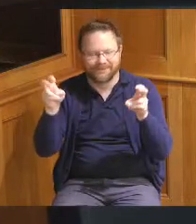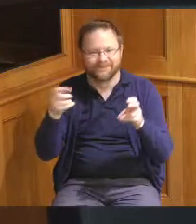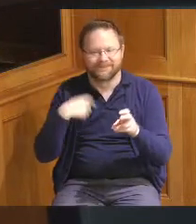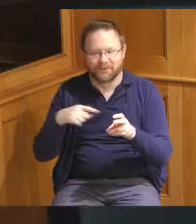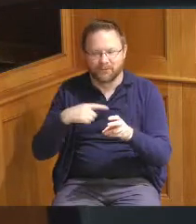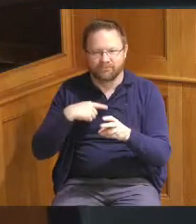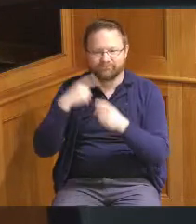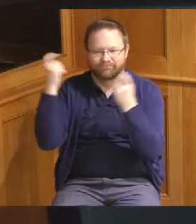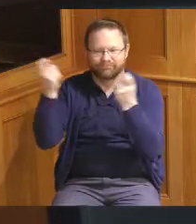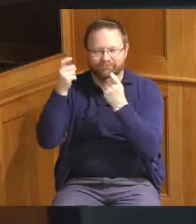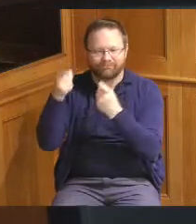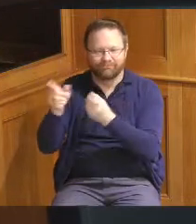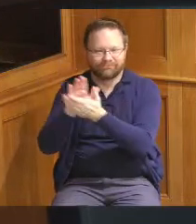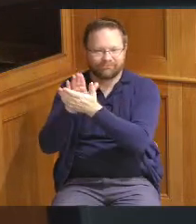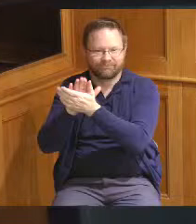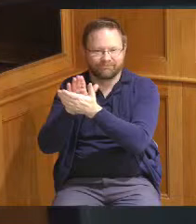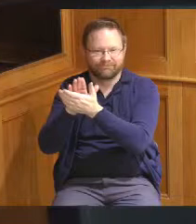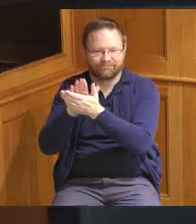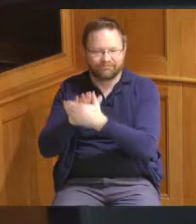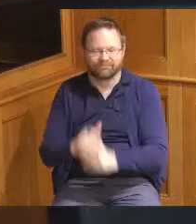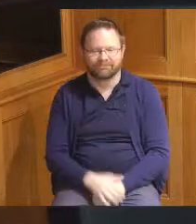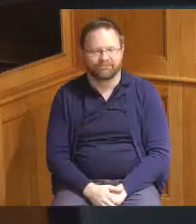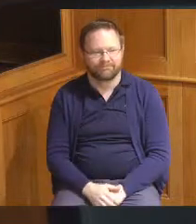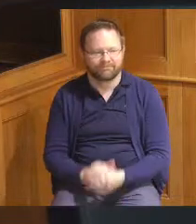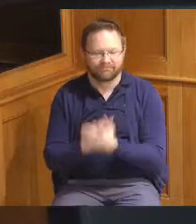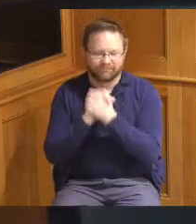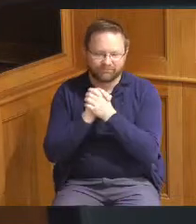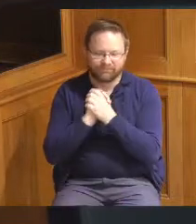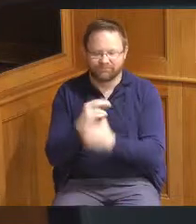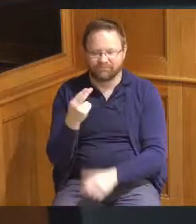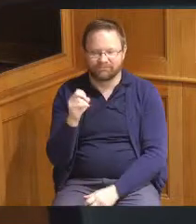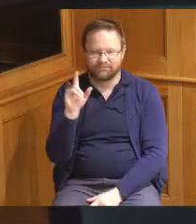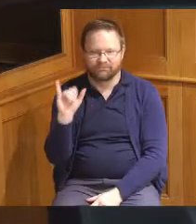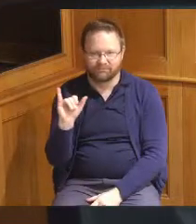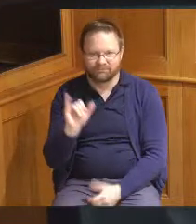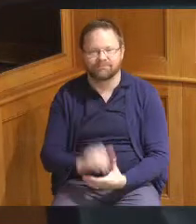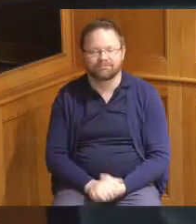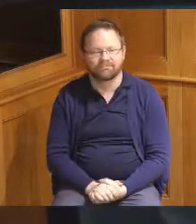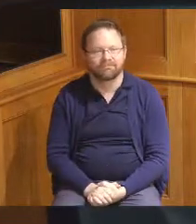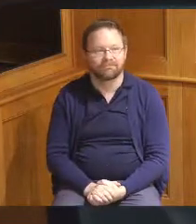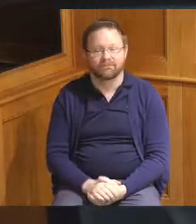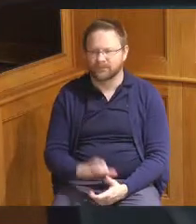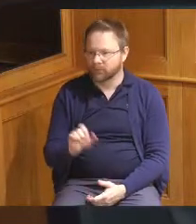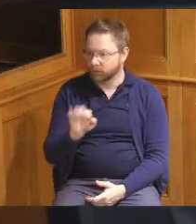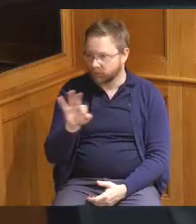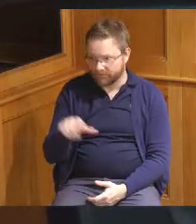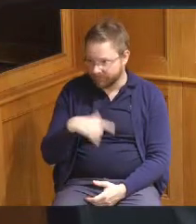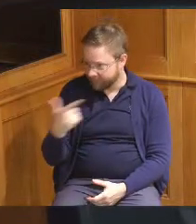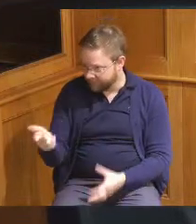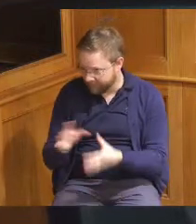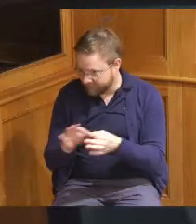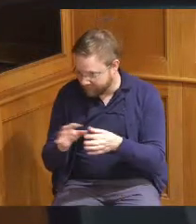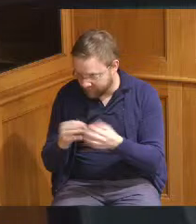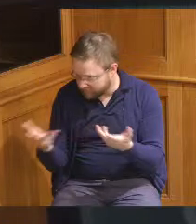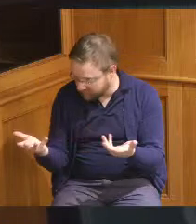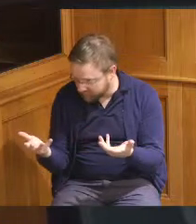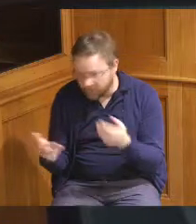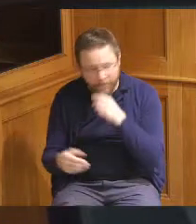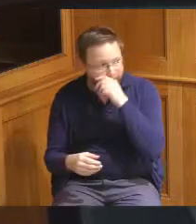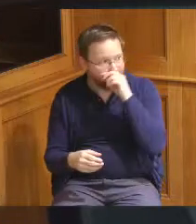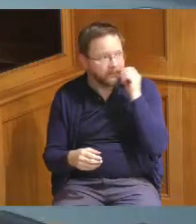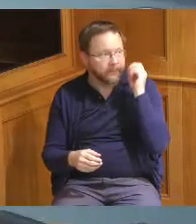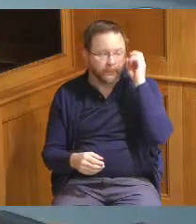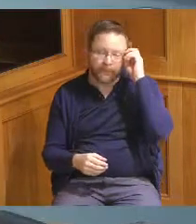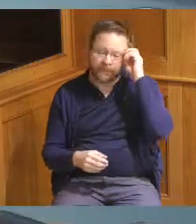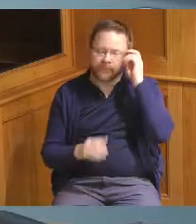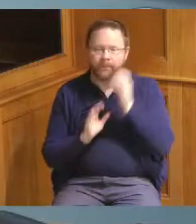celebrate her this afternoon at their luncheon. So congratulations to Holly. Jeff, do you have anything that you would like to offer by